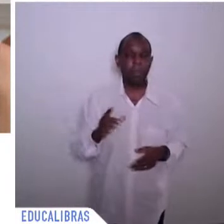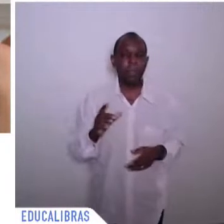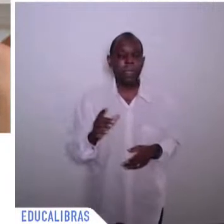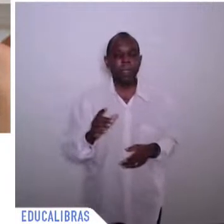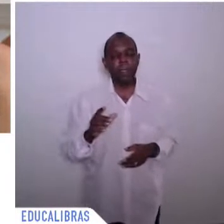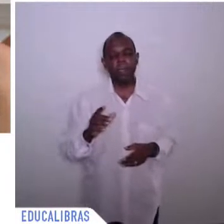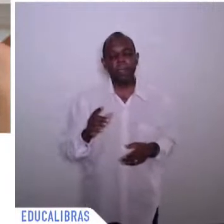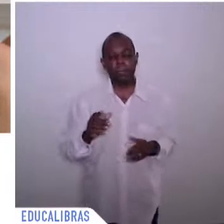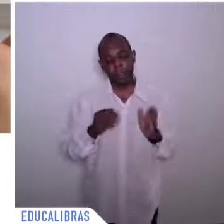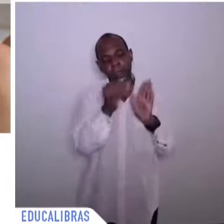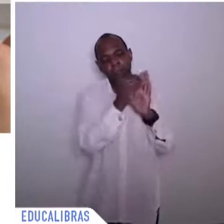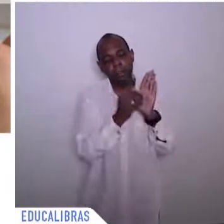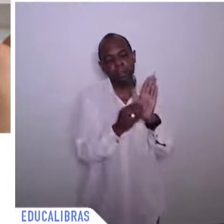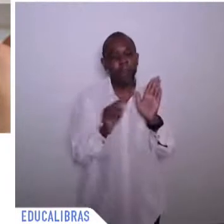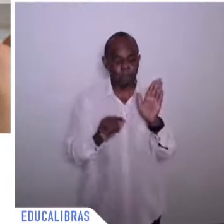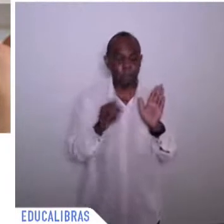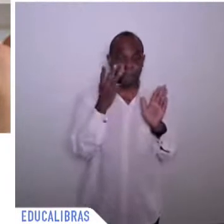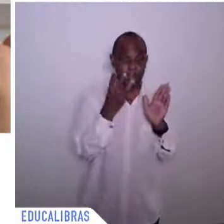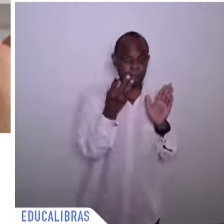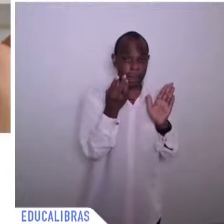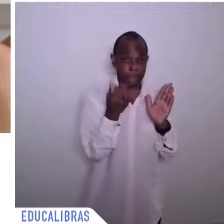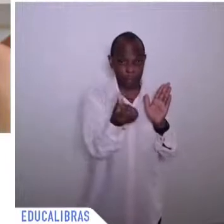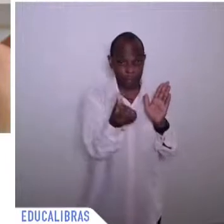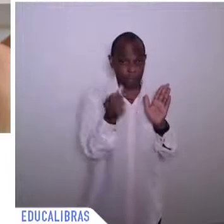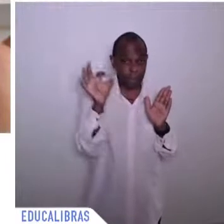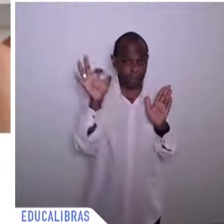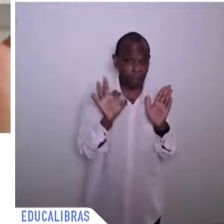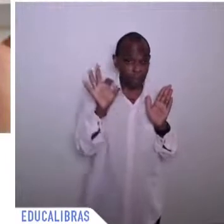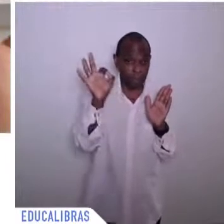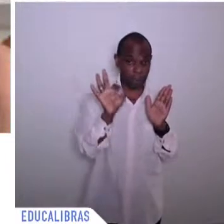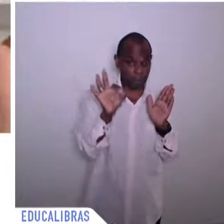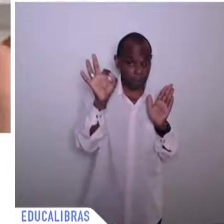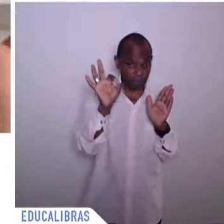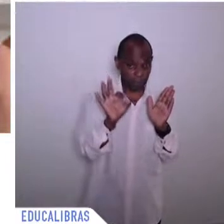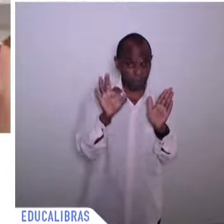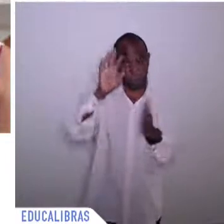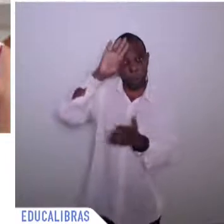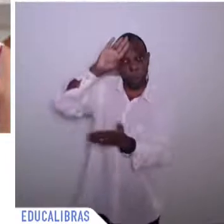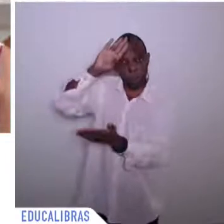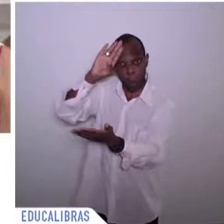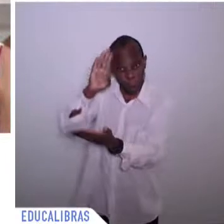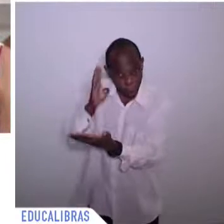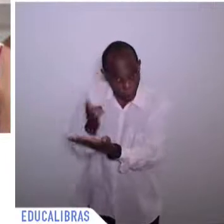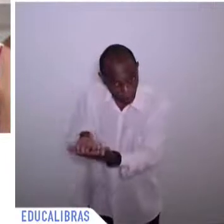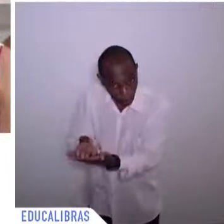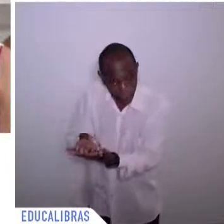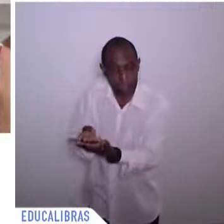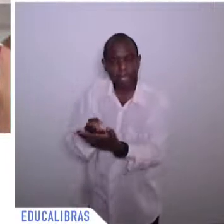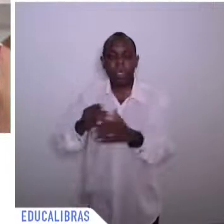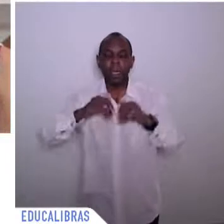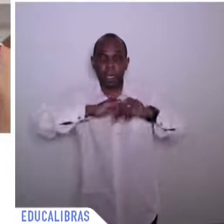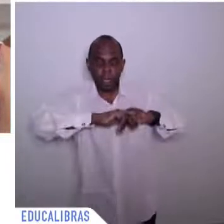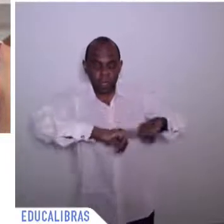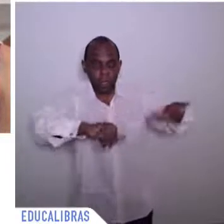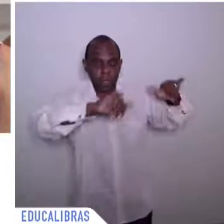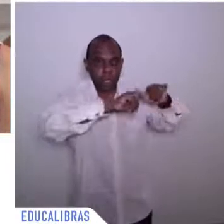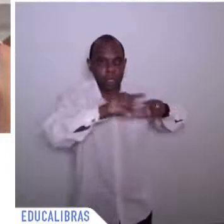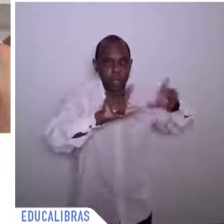the Dominican Republic. And it showed that 36% of the Americans said they